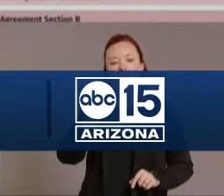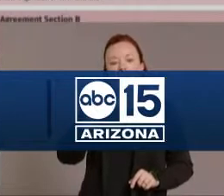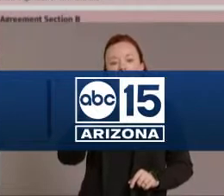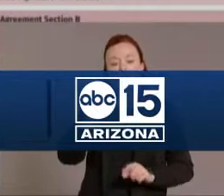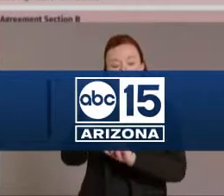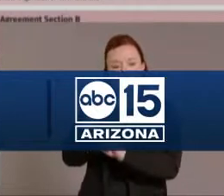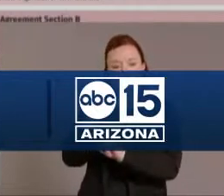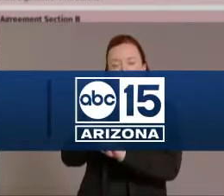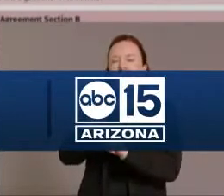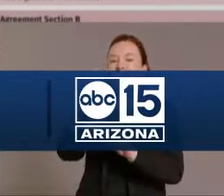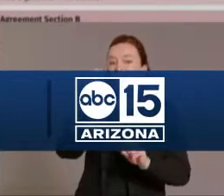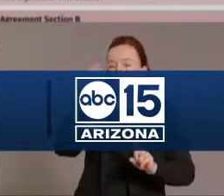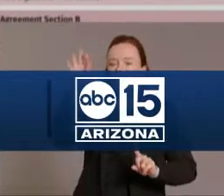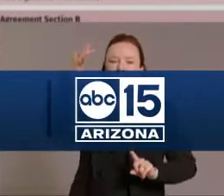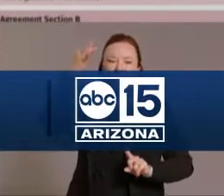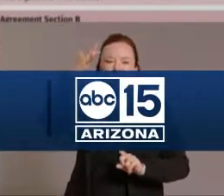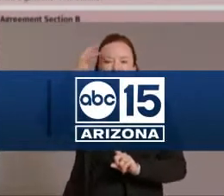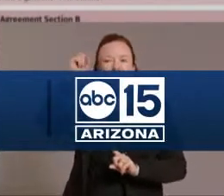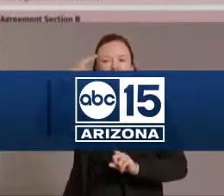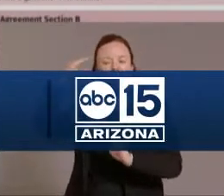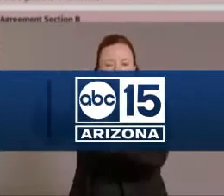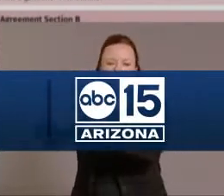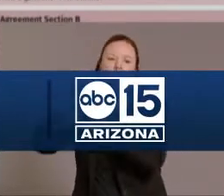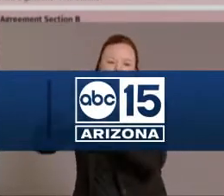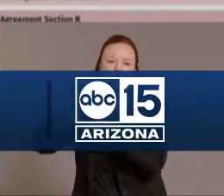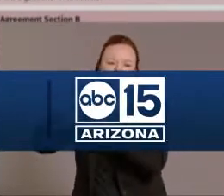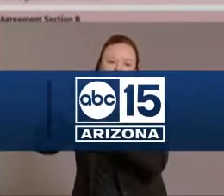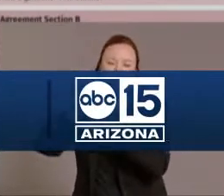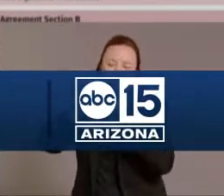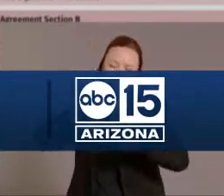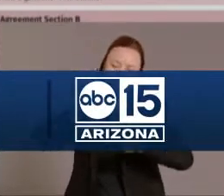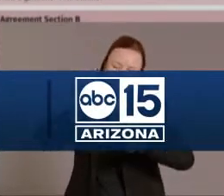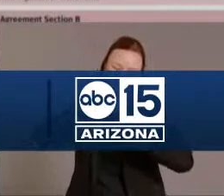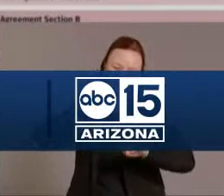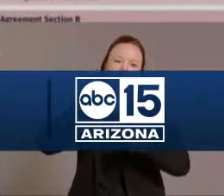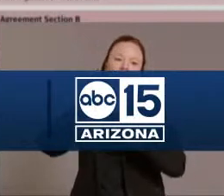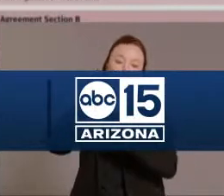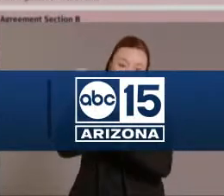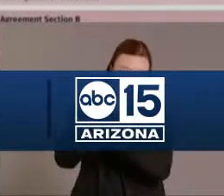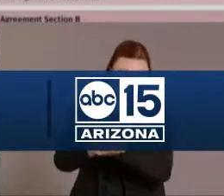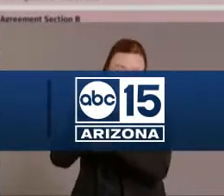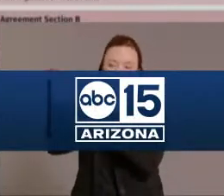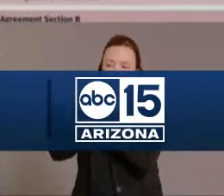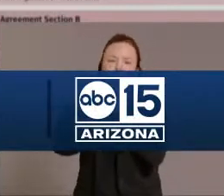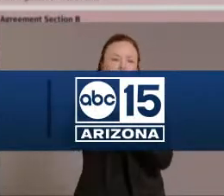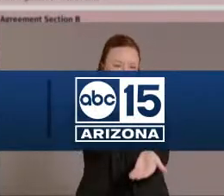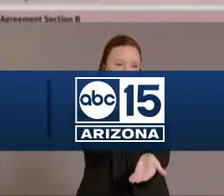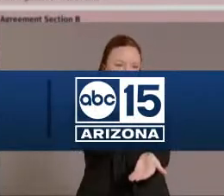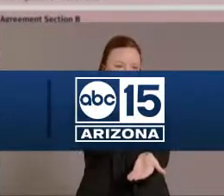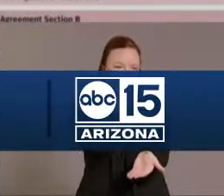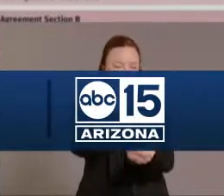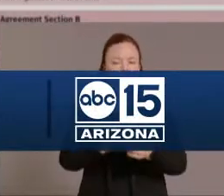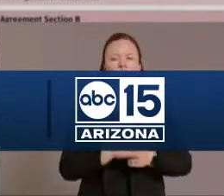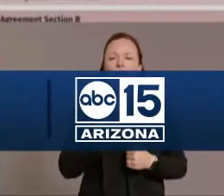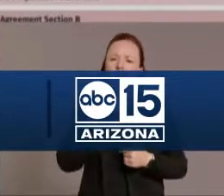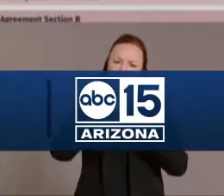be a pandemic vaccine provider. There are certain requirements that they will have to meet. Our immunizations